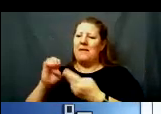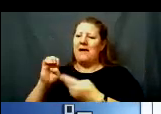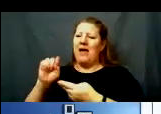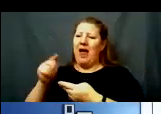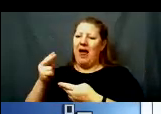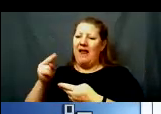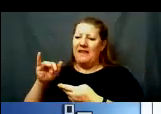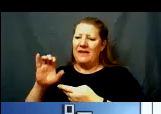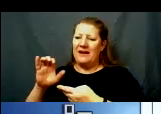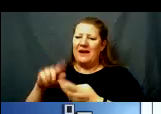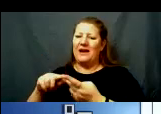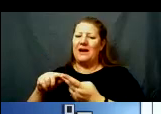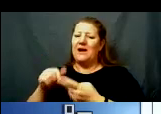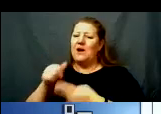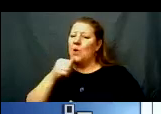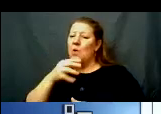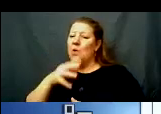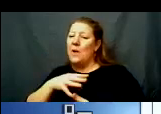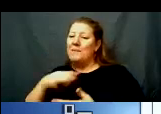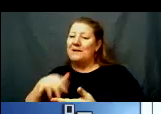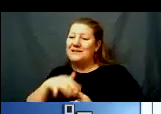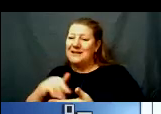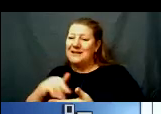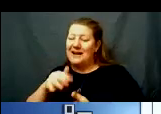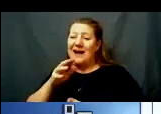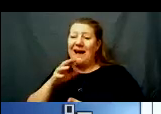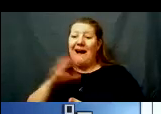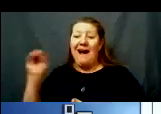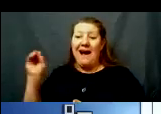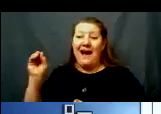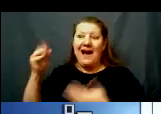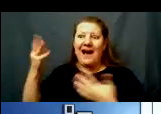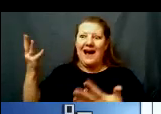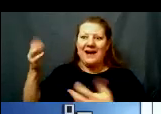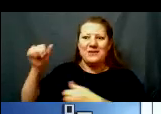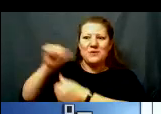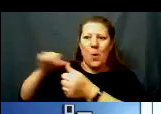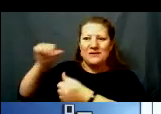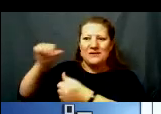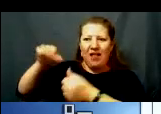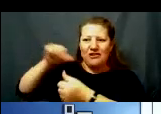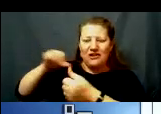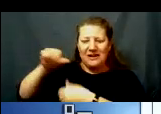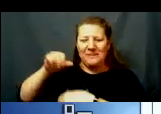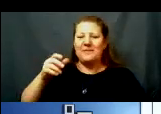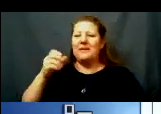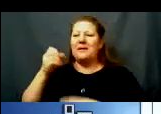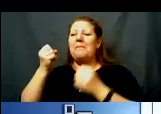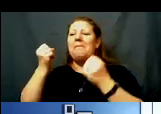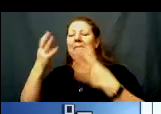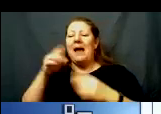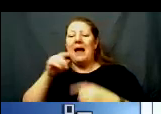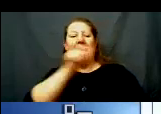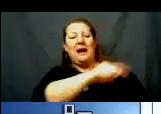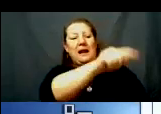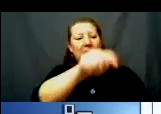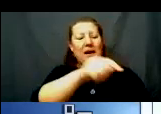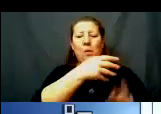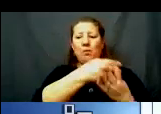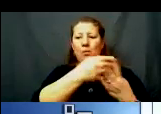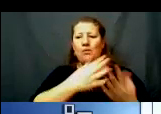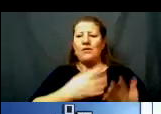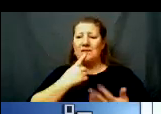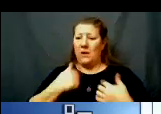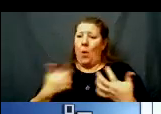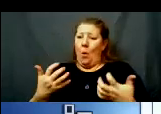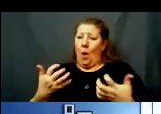effect, sociology. And interview after interview, prisoners have said, or incarcerated persons have said, we want education